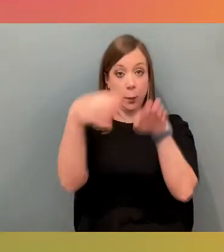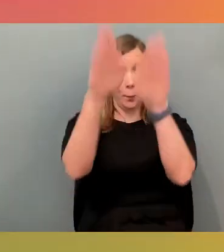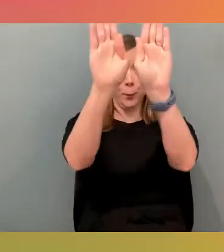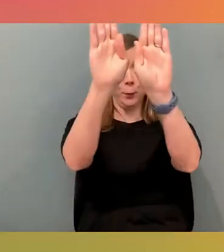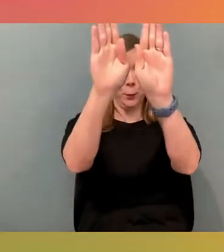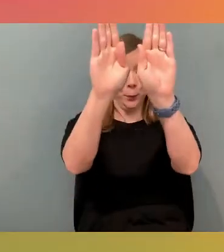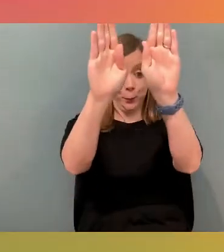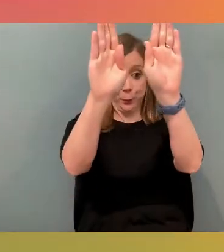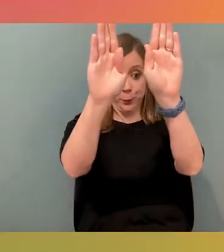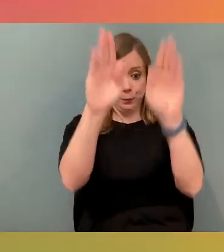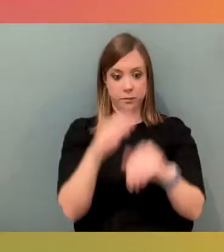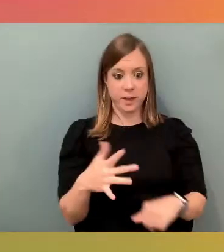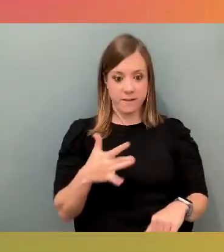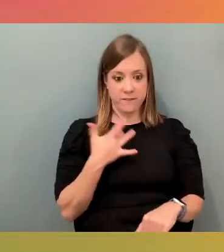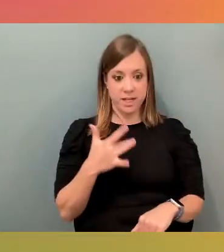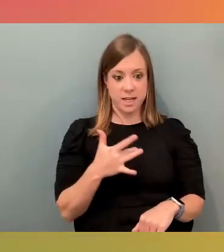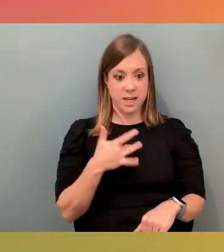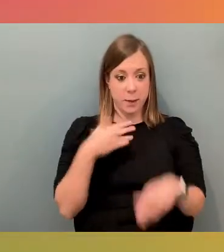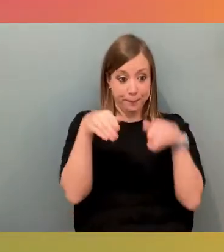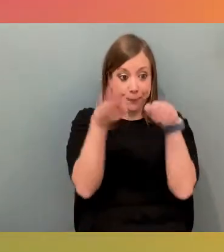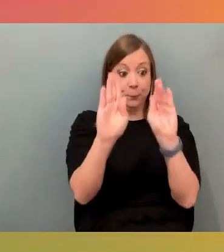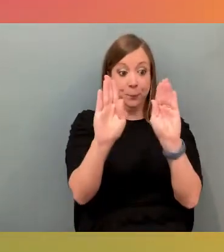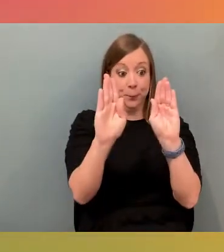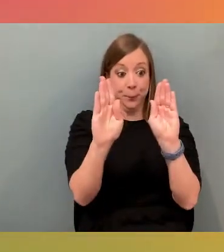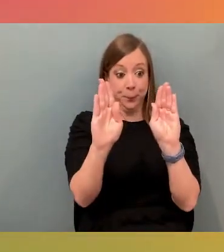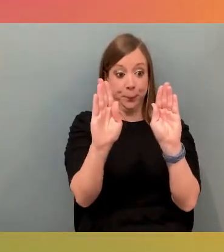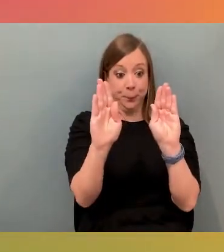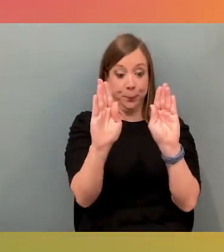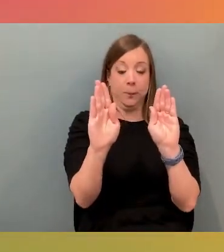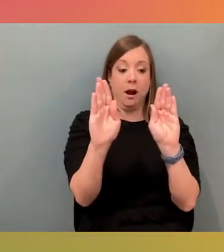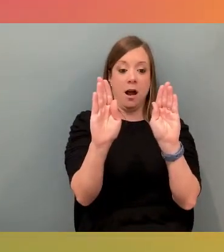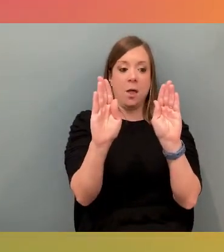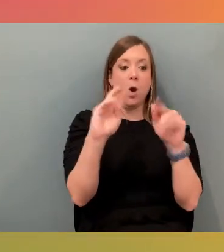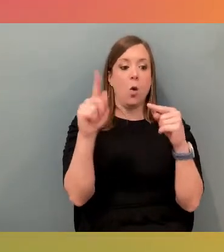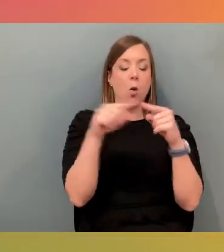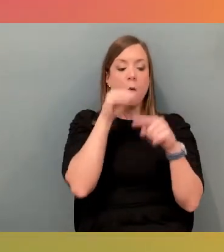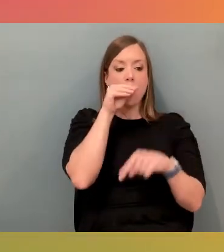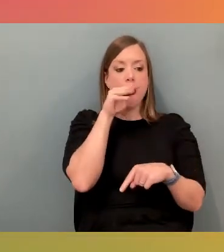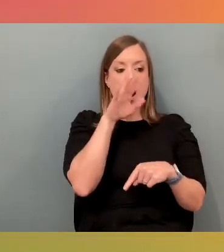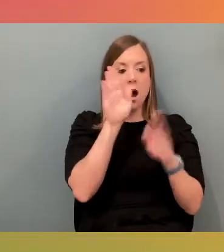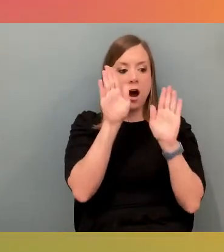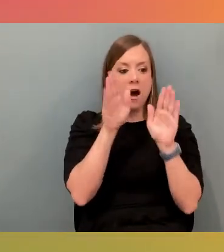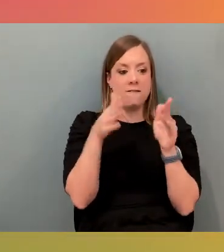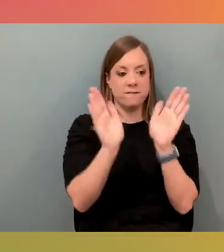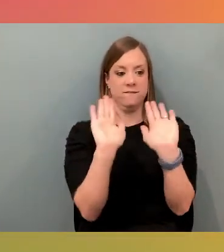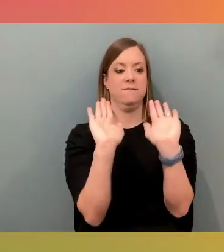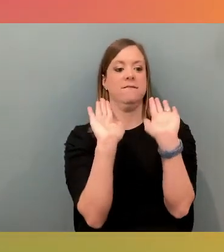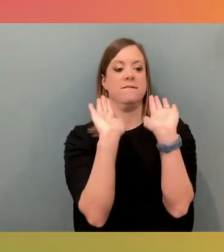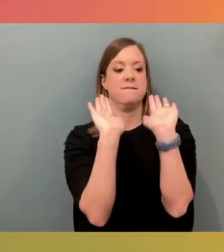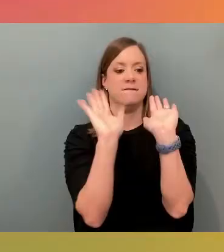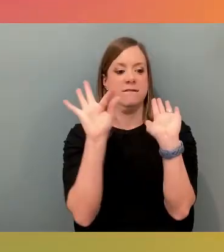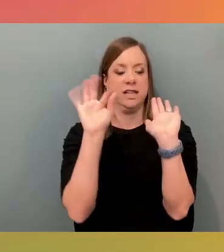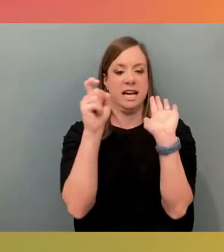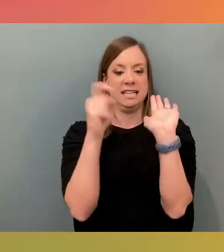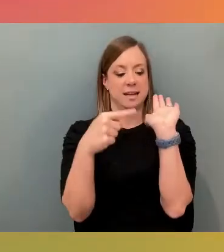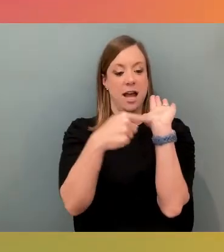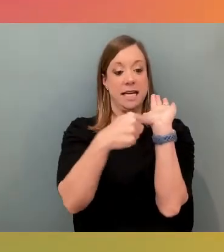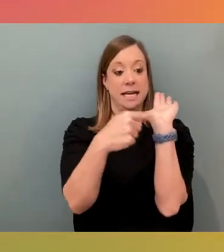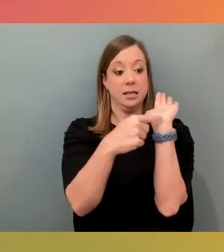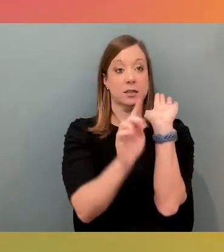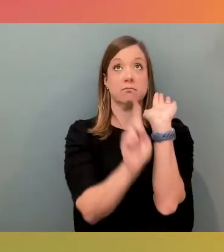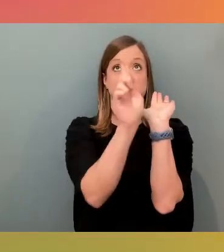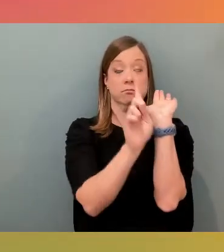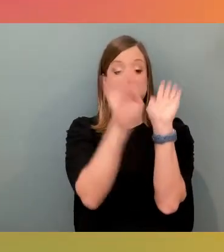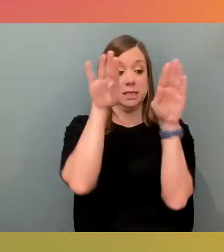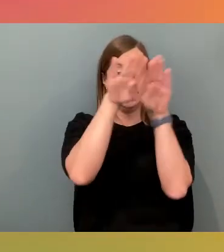legs, just start to activate. And then as you exhale, flex your feet. So reach your heels to the sky, toes towards your